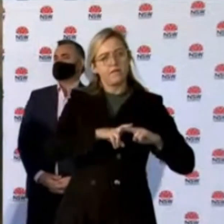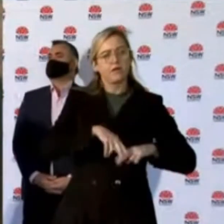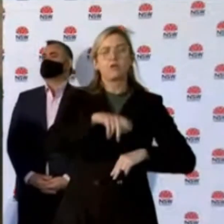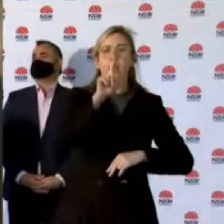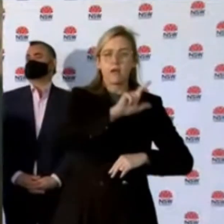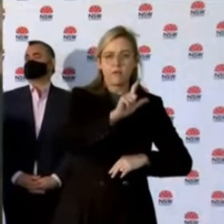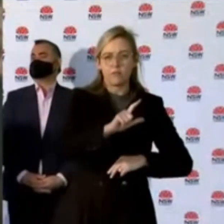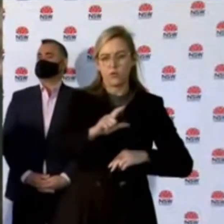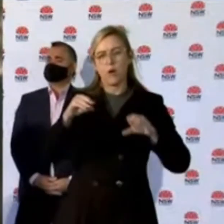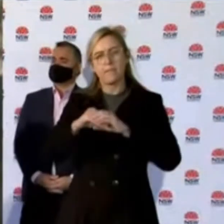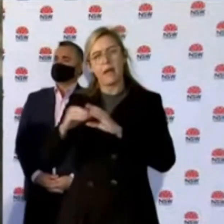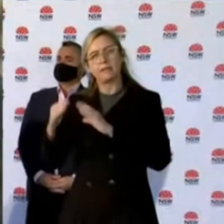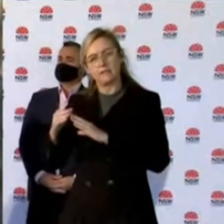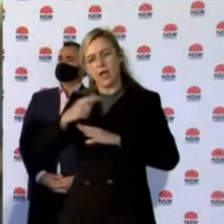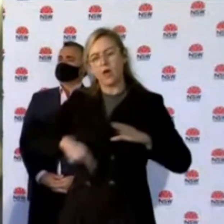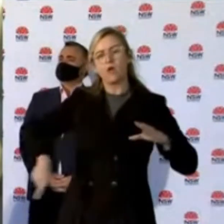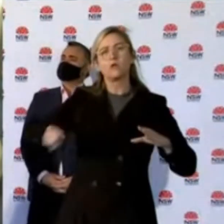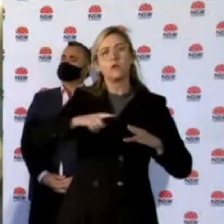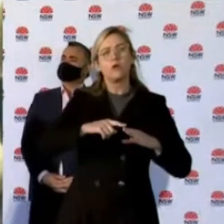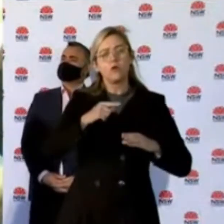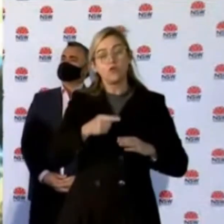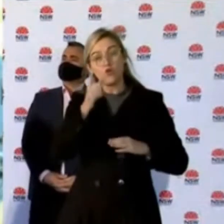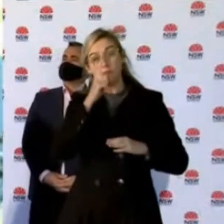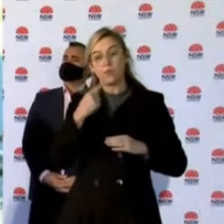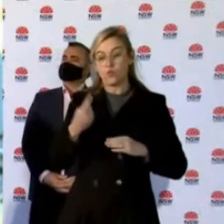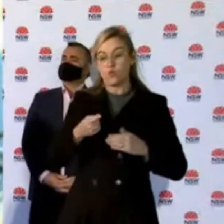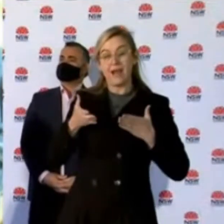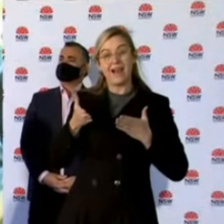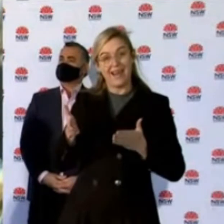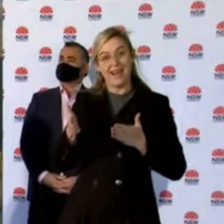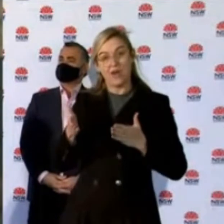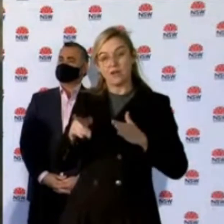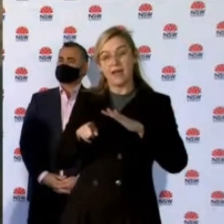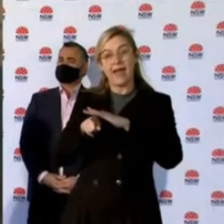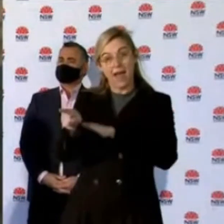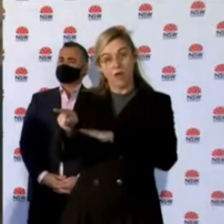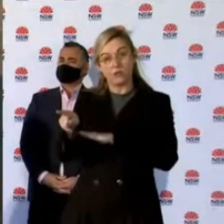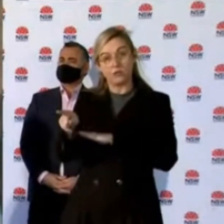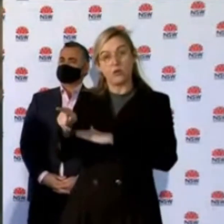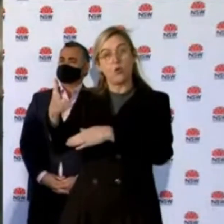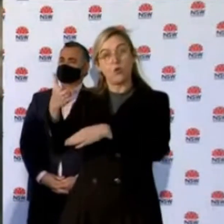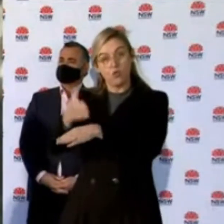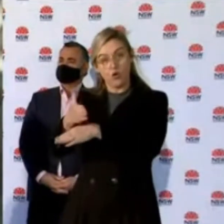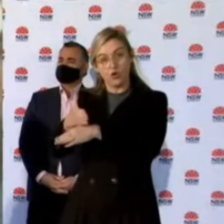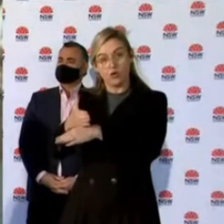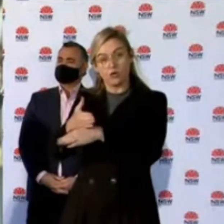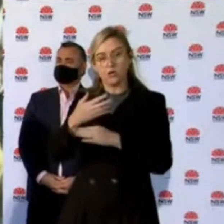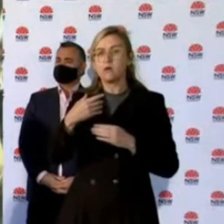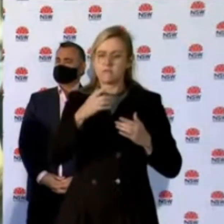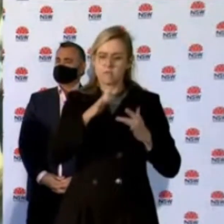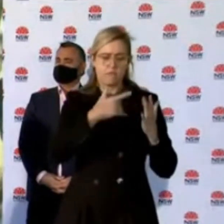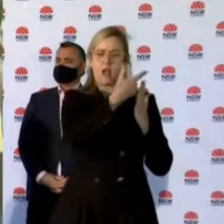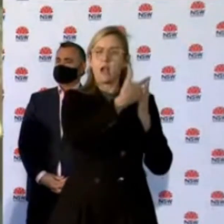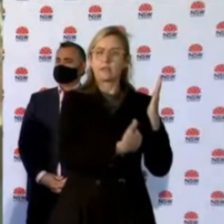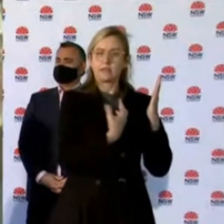essential food and grocery and freight. It's everything from anyone who works at a retail shop that's currently allowed to open,